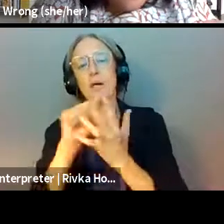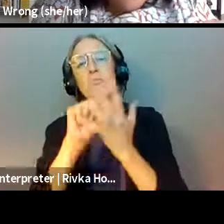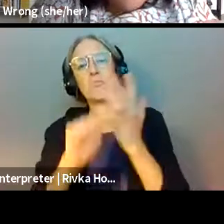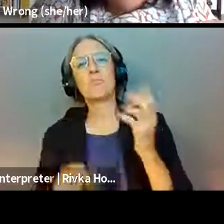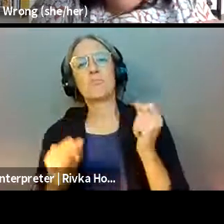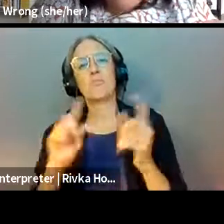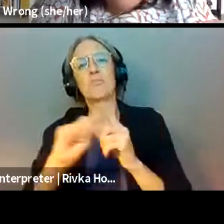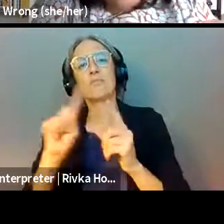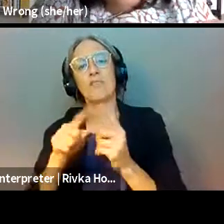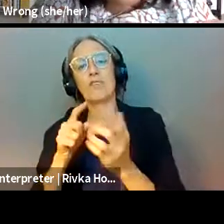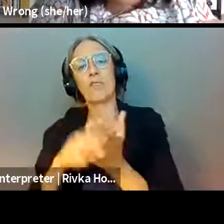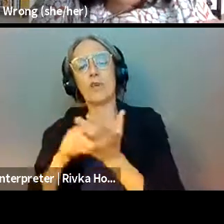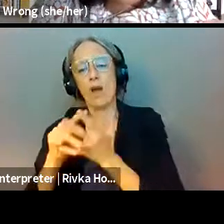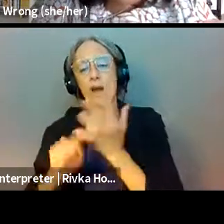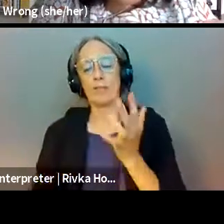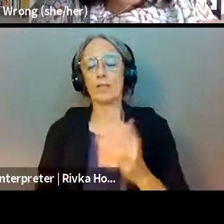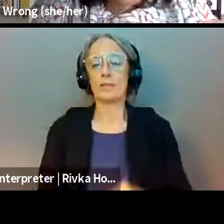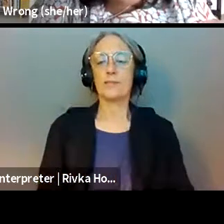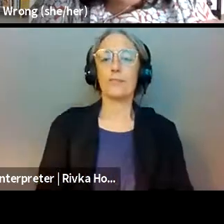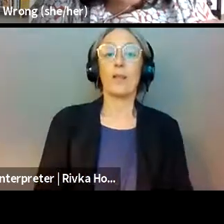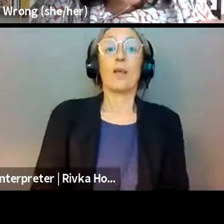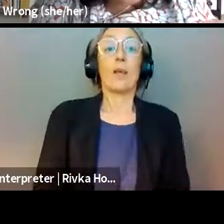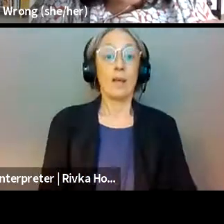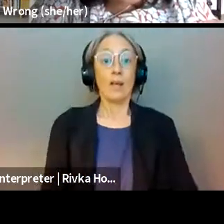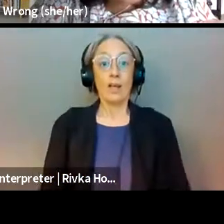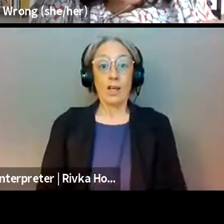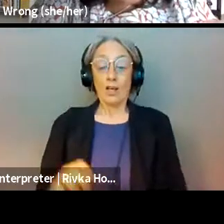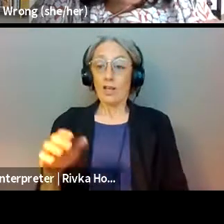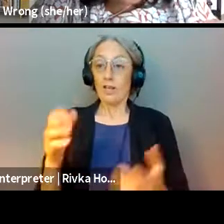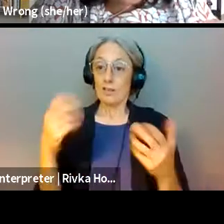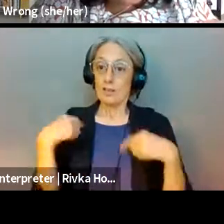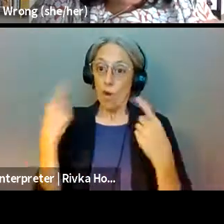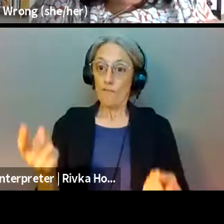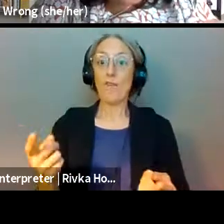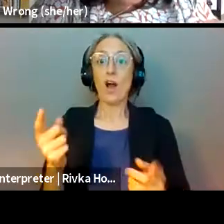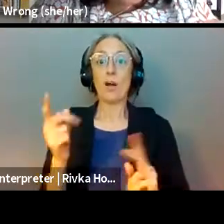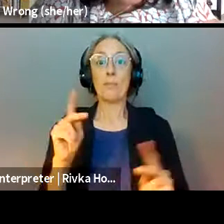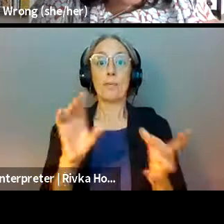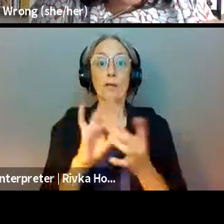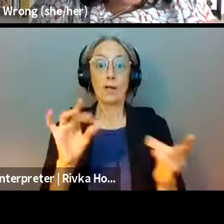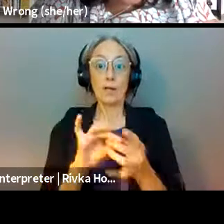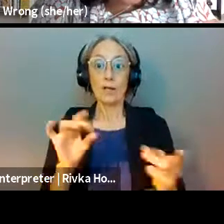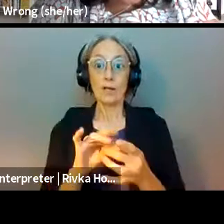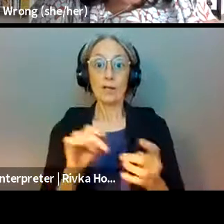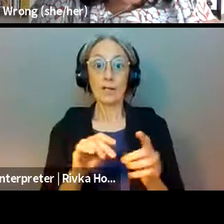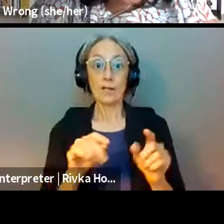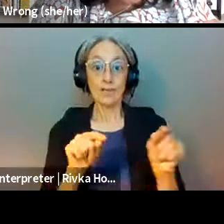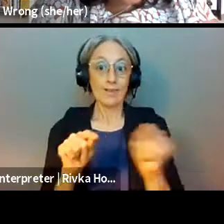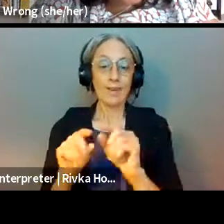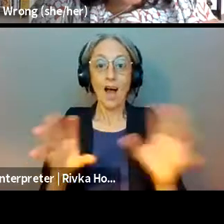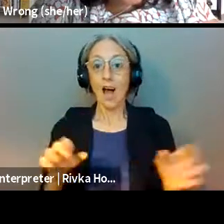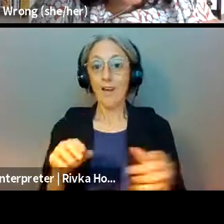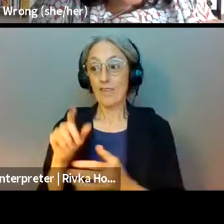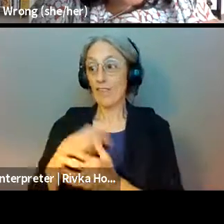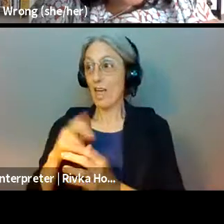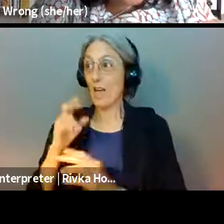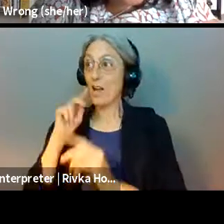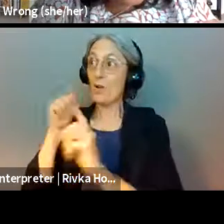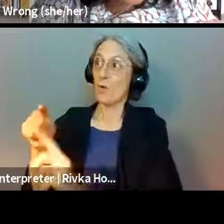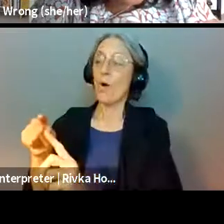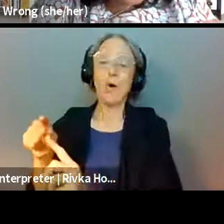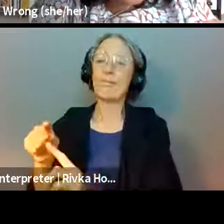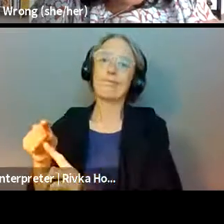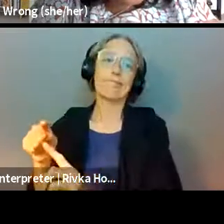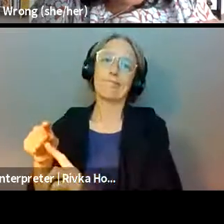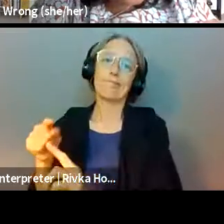And y'all know, based on what's been said, this is far from the truth, what's happening on the ground. So despite